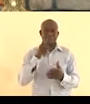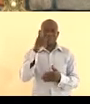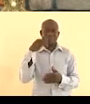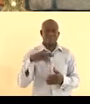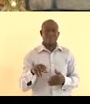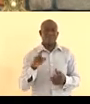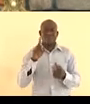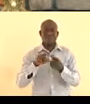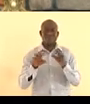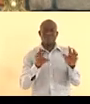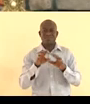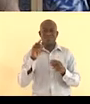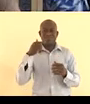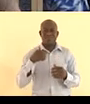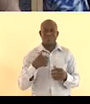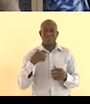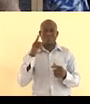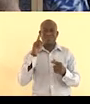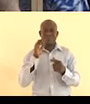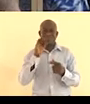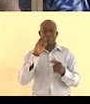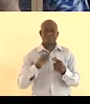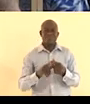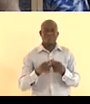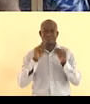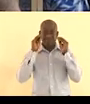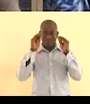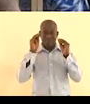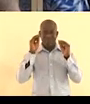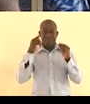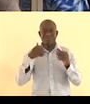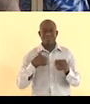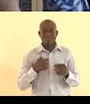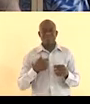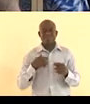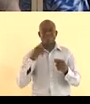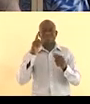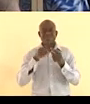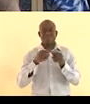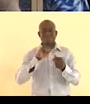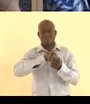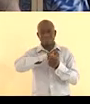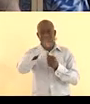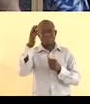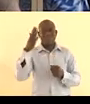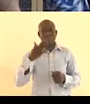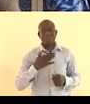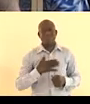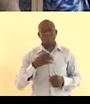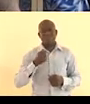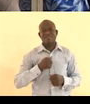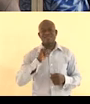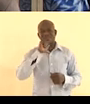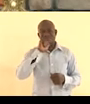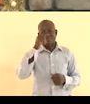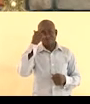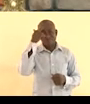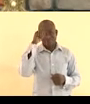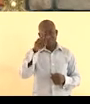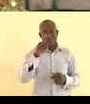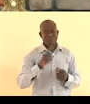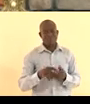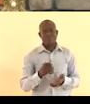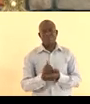What you are supposed to do for me is to teach me so that I may pass the exam myself, not for you to help